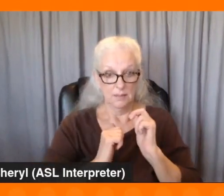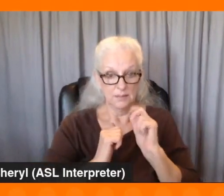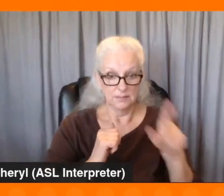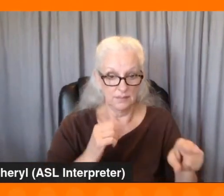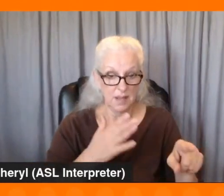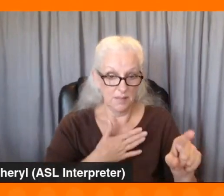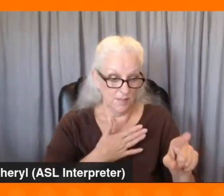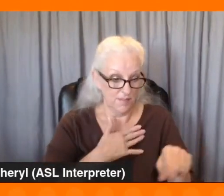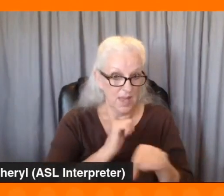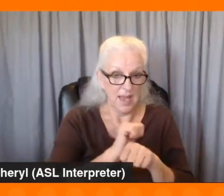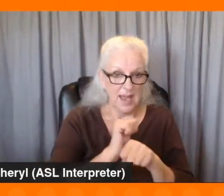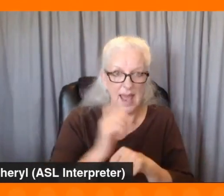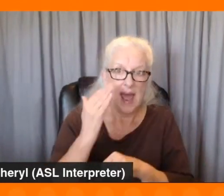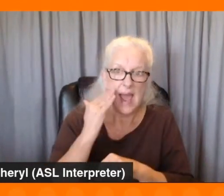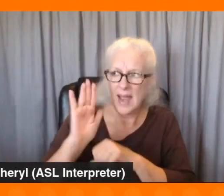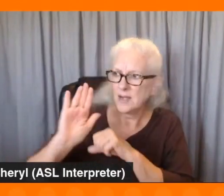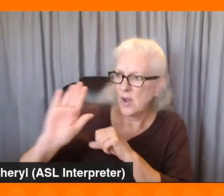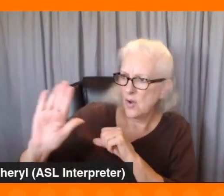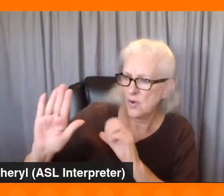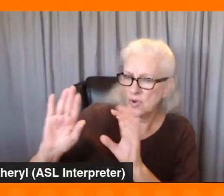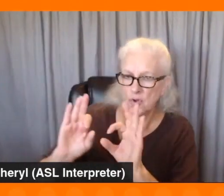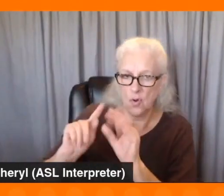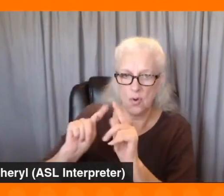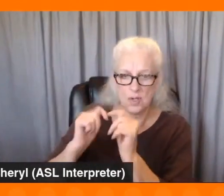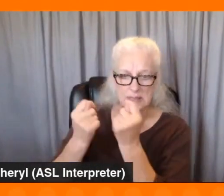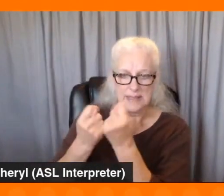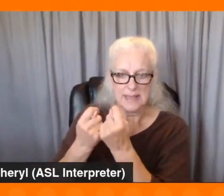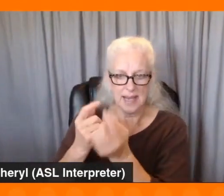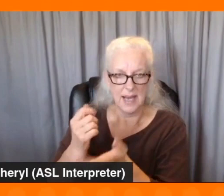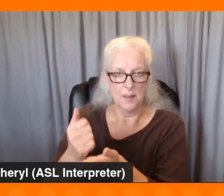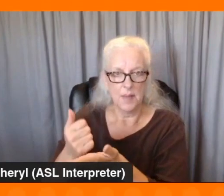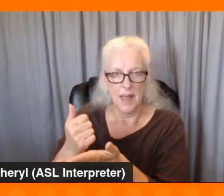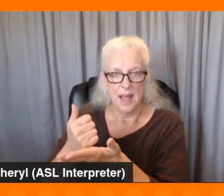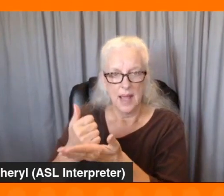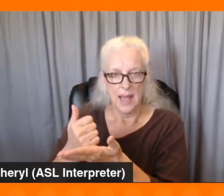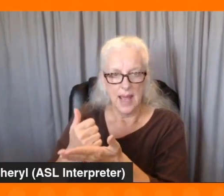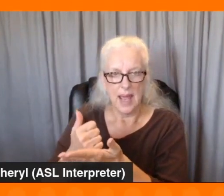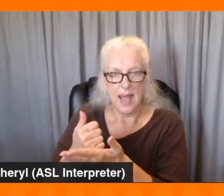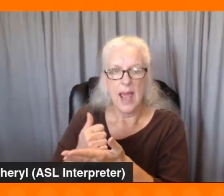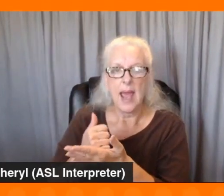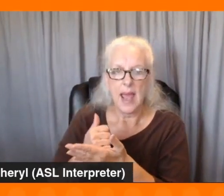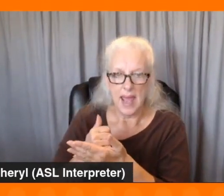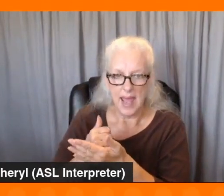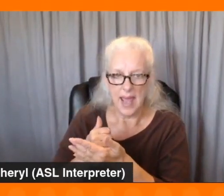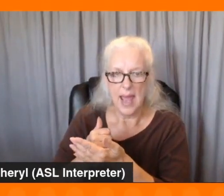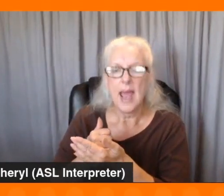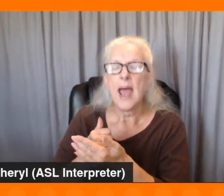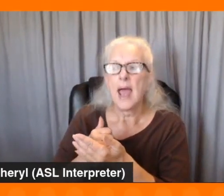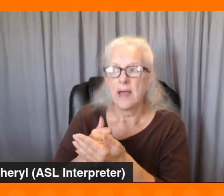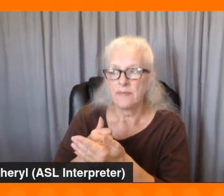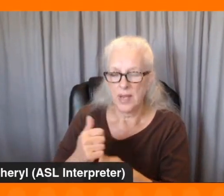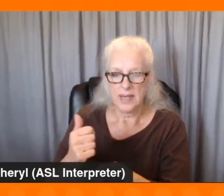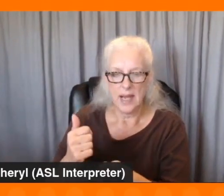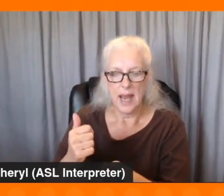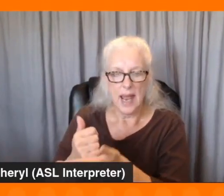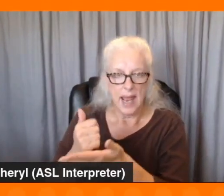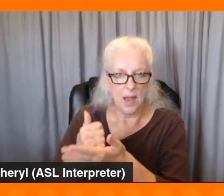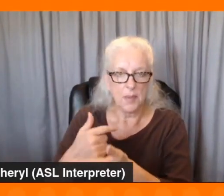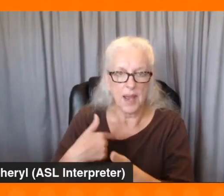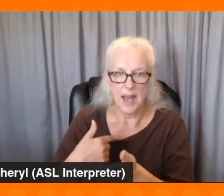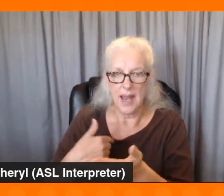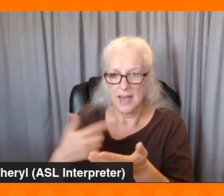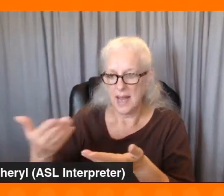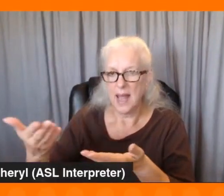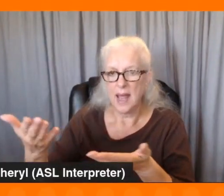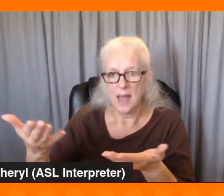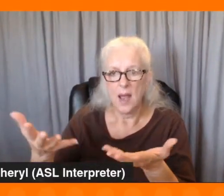about. I know your team of equity fellows have worked on something called the Setup CS framework. And I invite you to talk a little